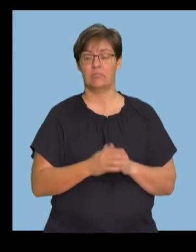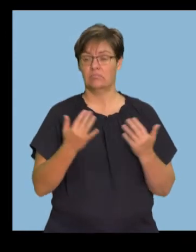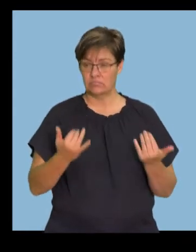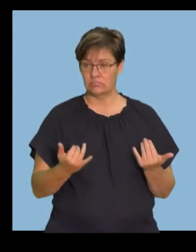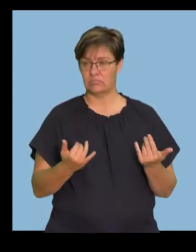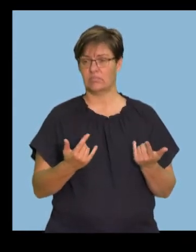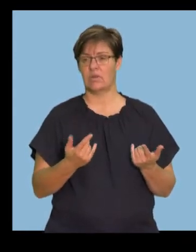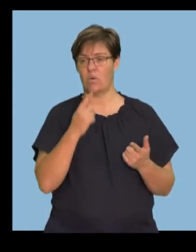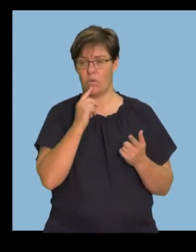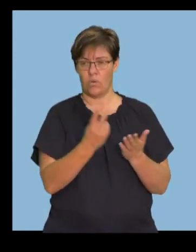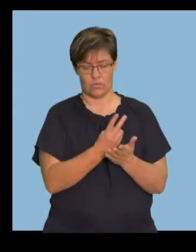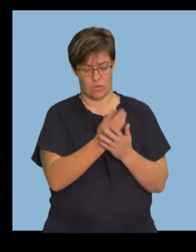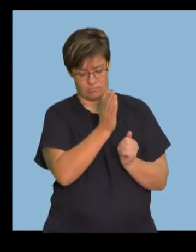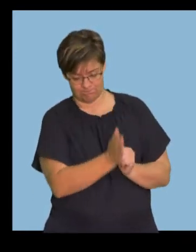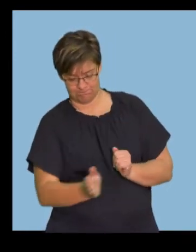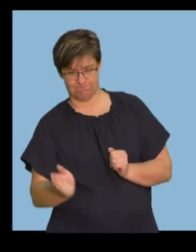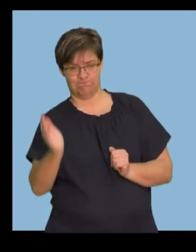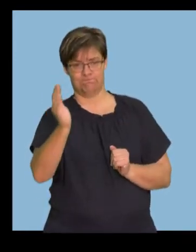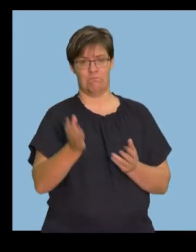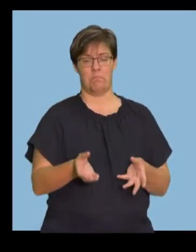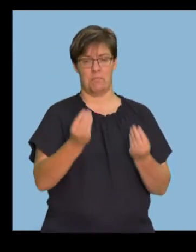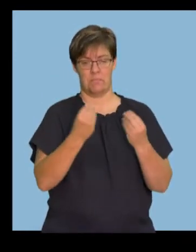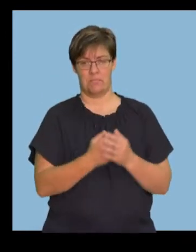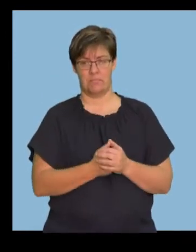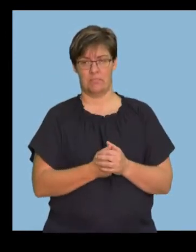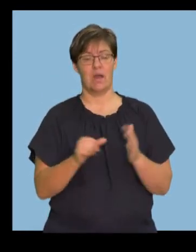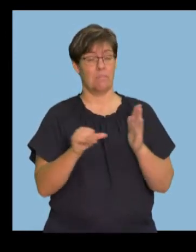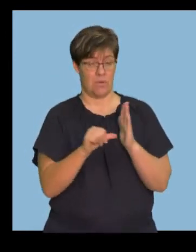equations. Now, we also get that kind of a relationship